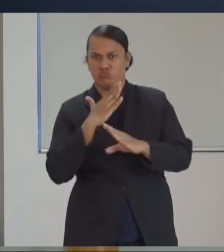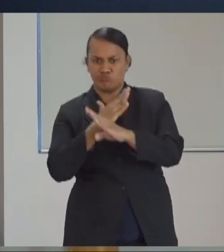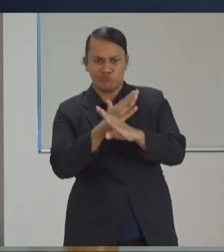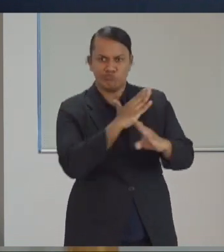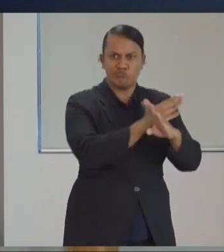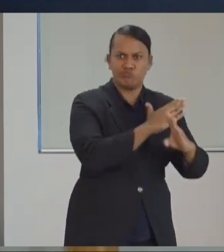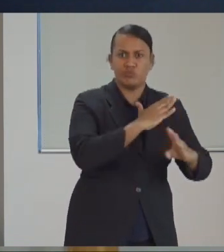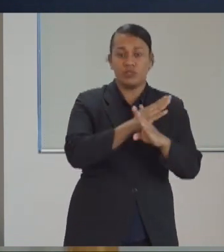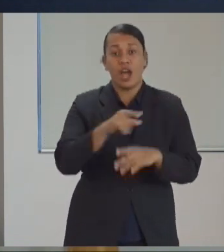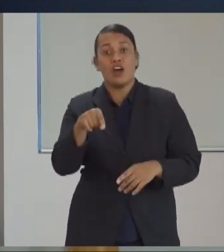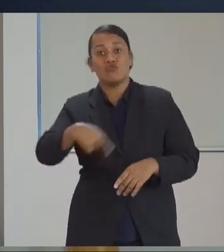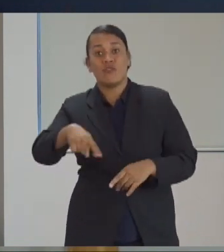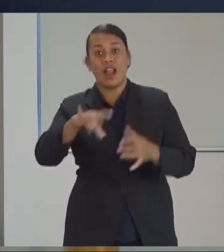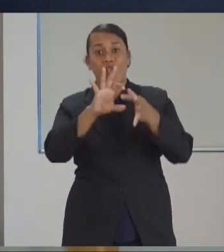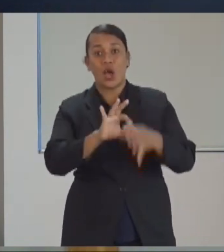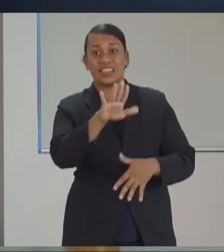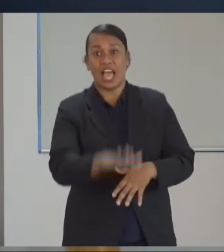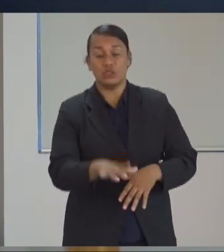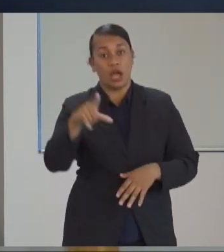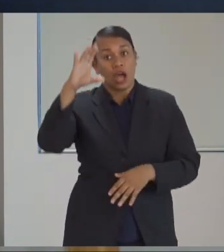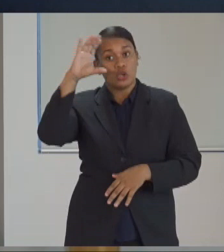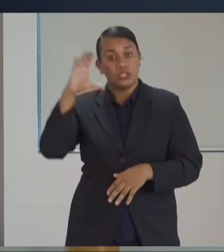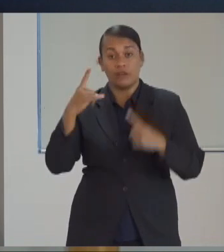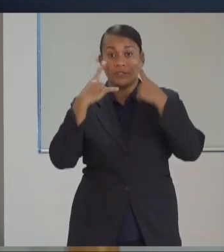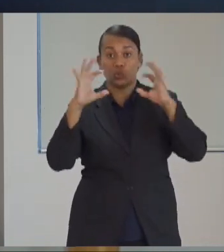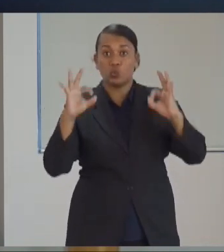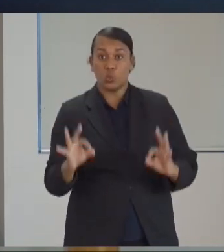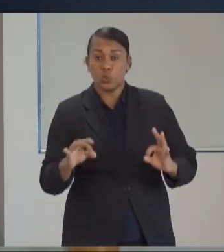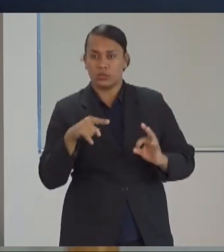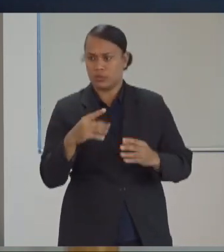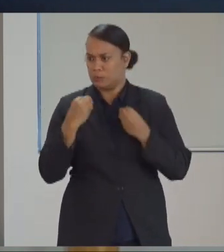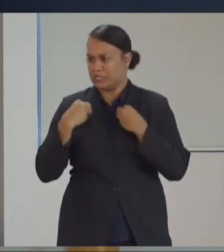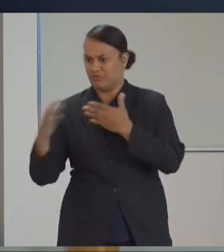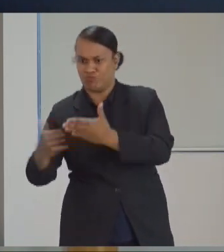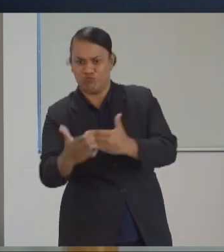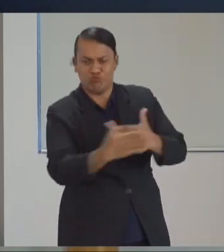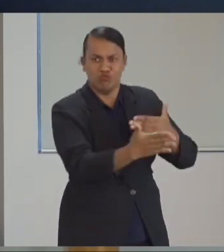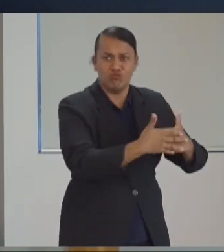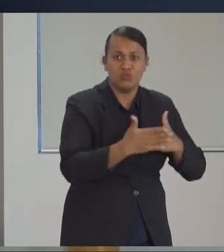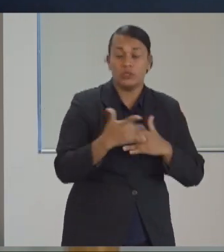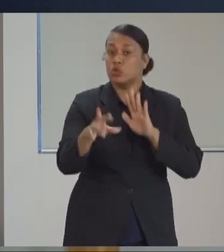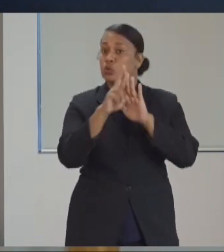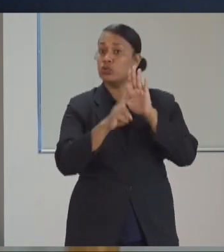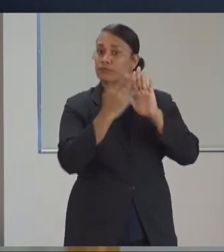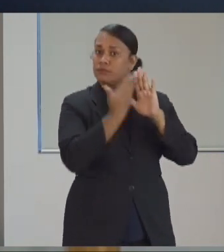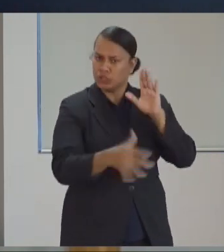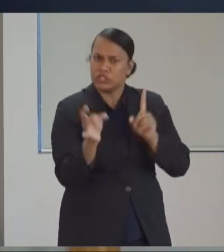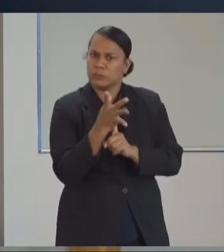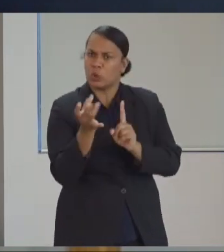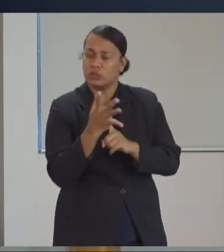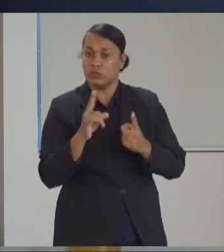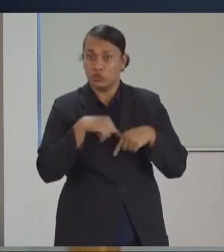areas, a nationwide curfew, and certain business shutdowns. These directives are vital. They're proven to work